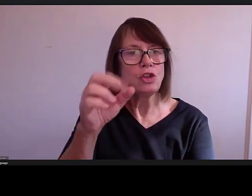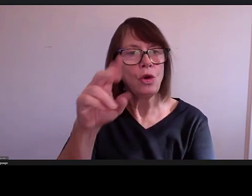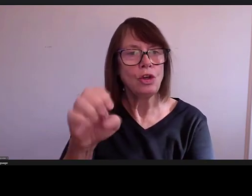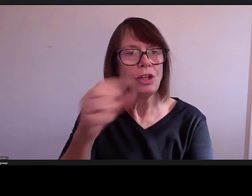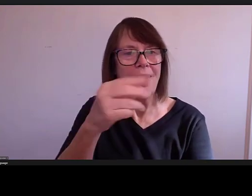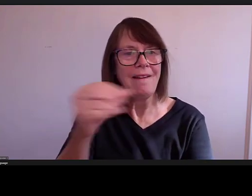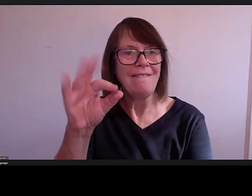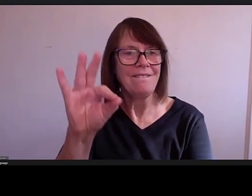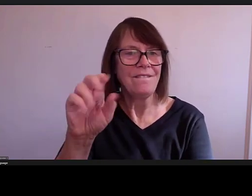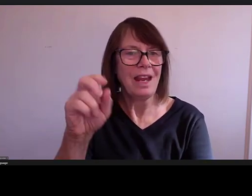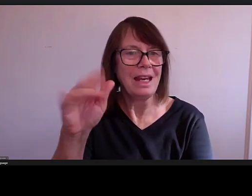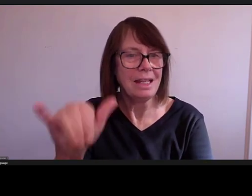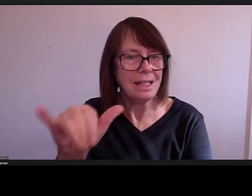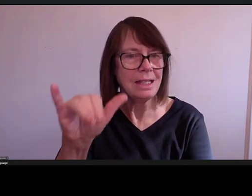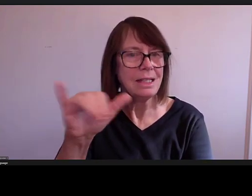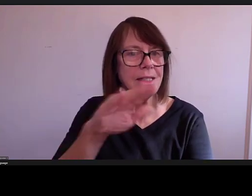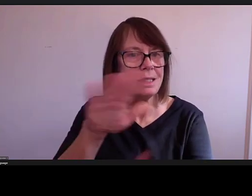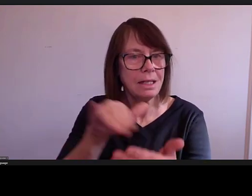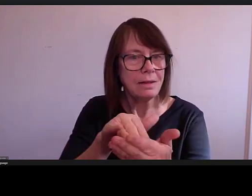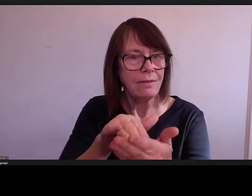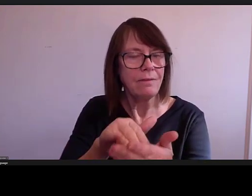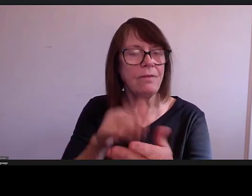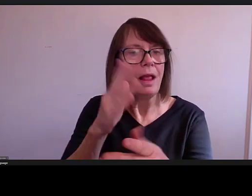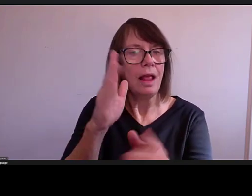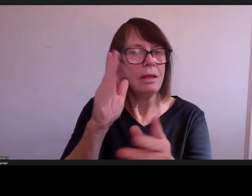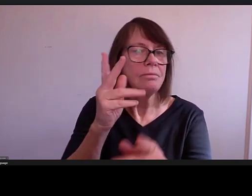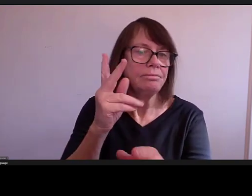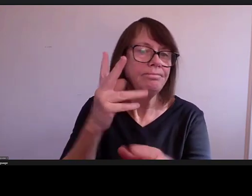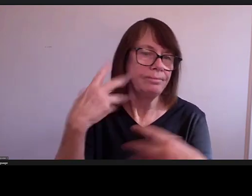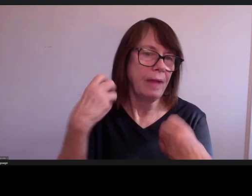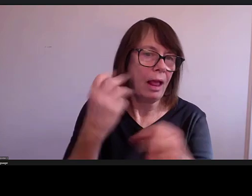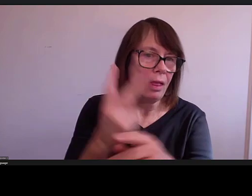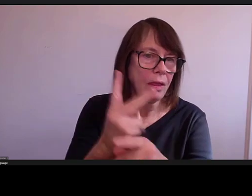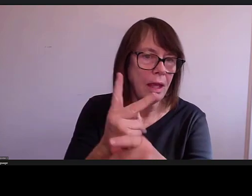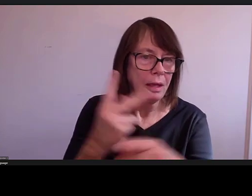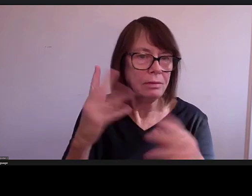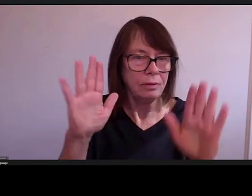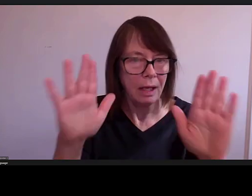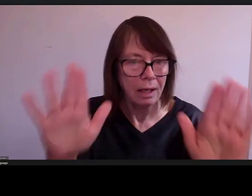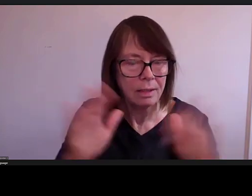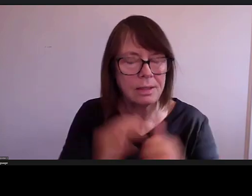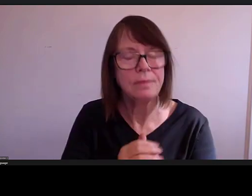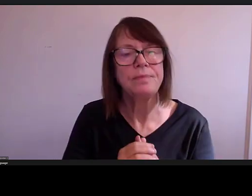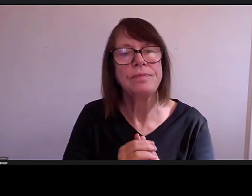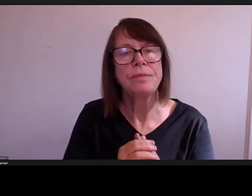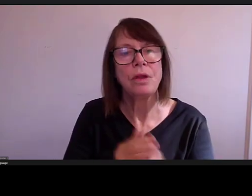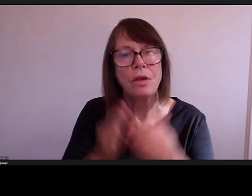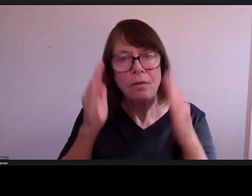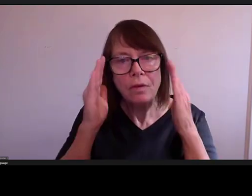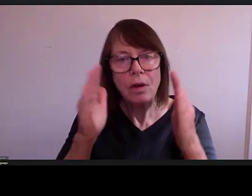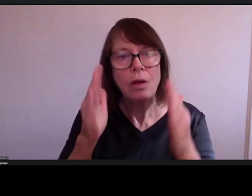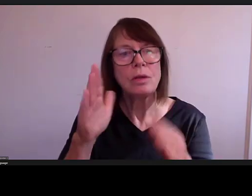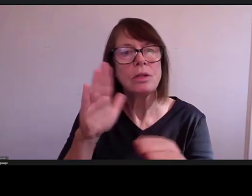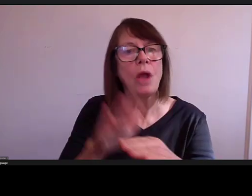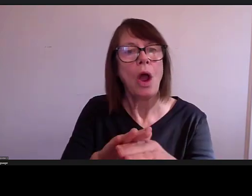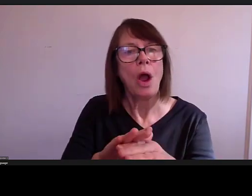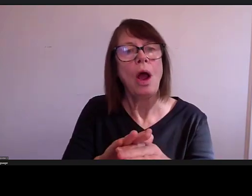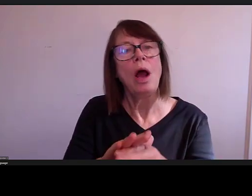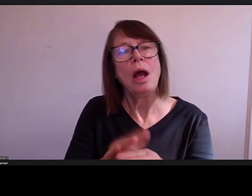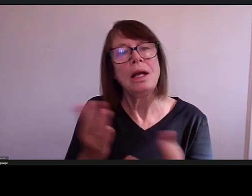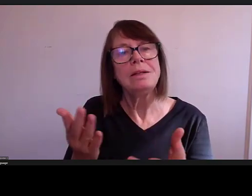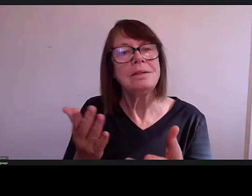Yee Center for Healthcare Excellence. Carolyn's focus has been on patient engagement and